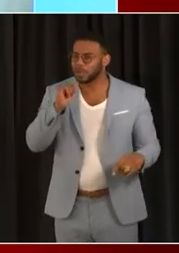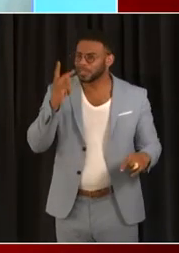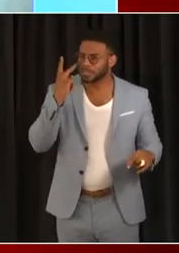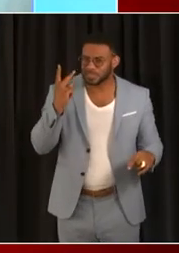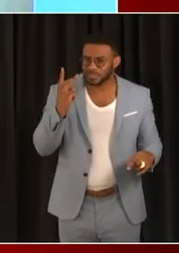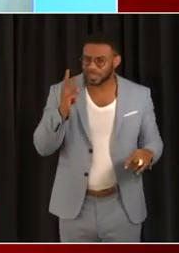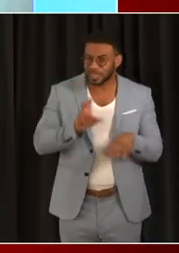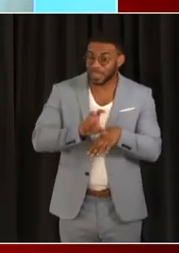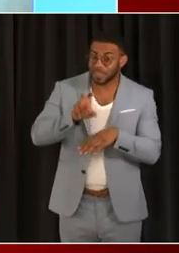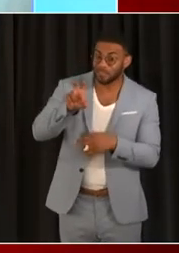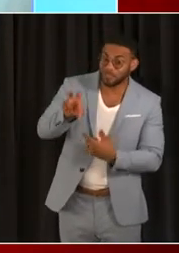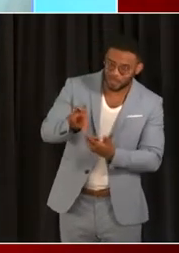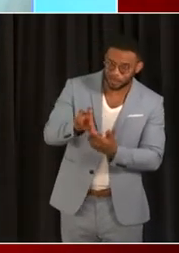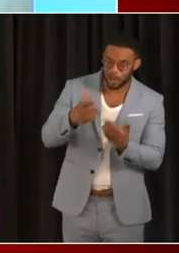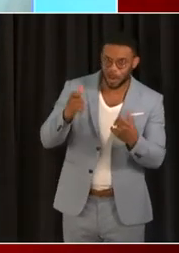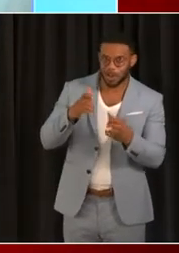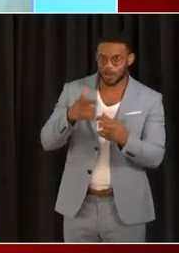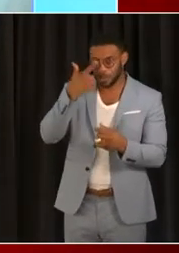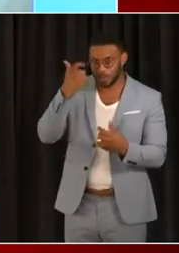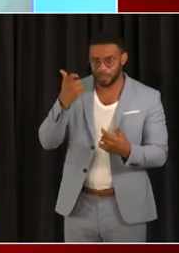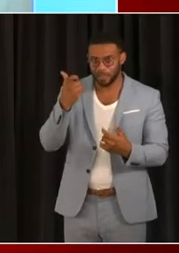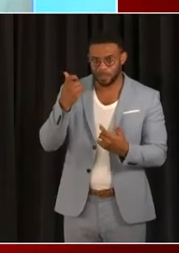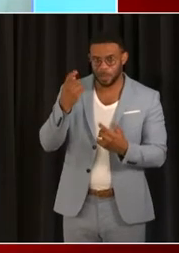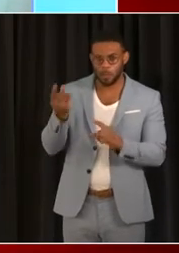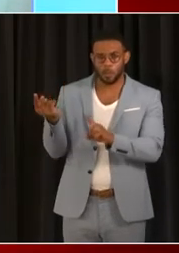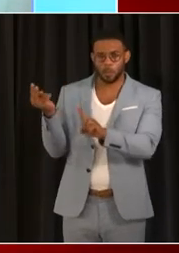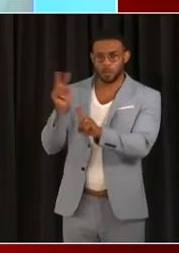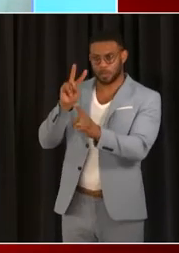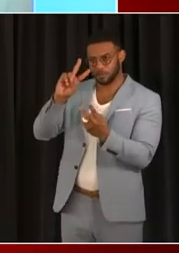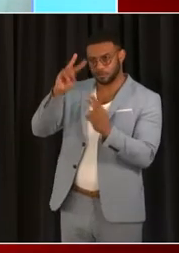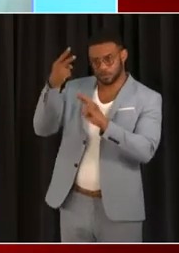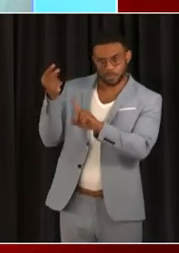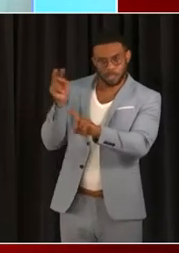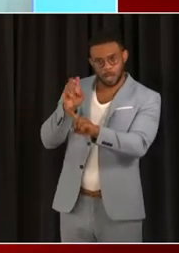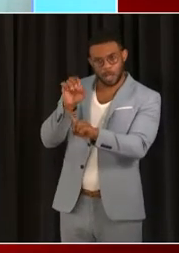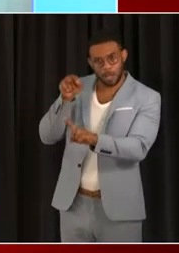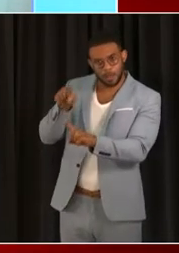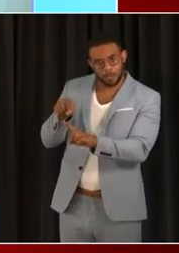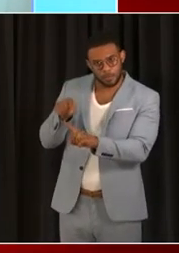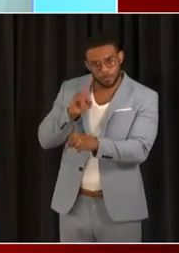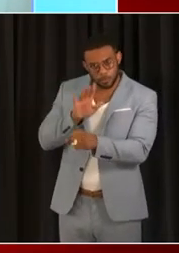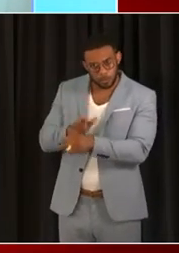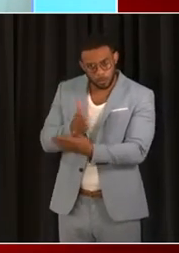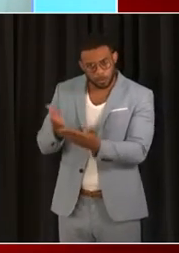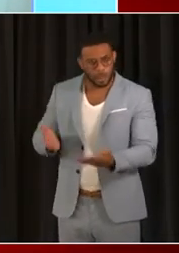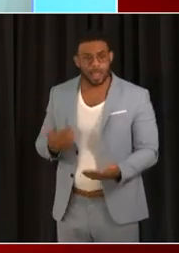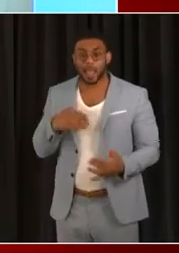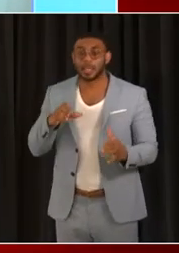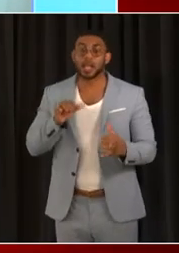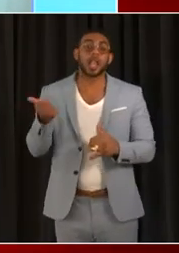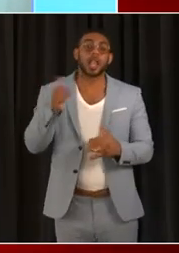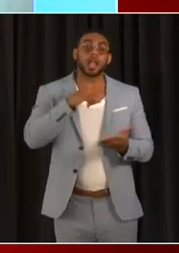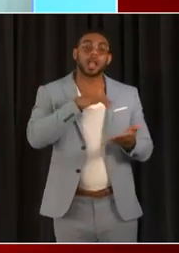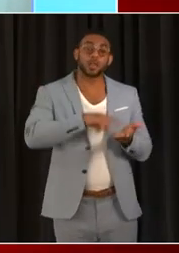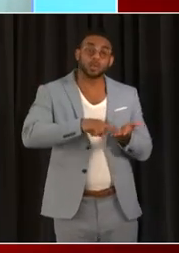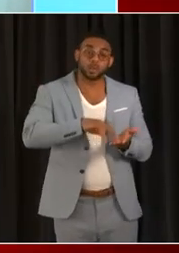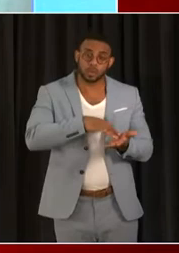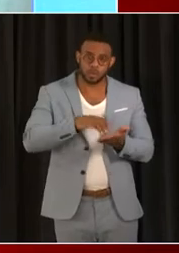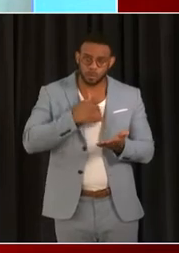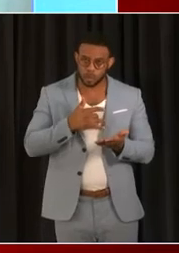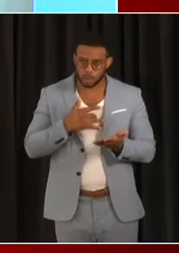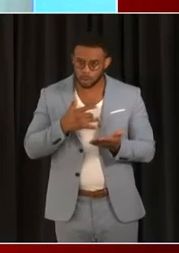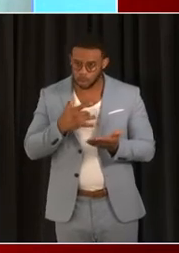not seeing the investment largely because of perception of those firms. I did another study where